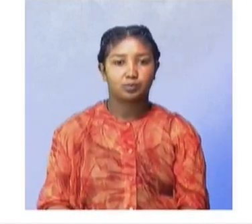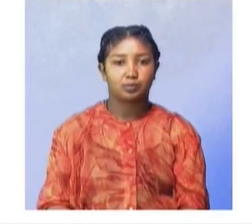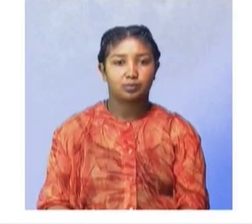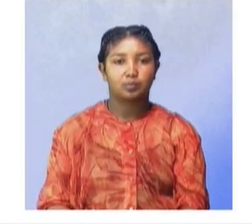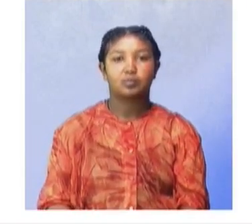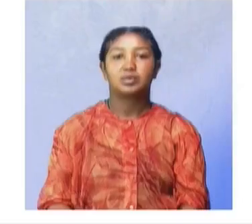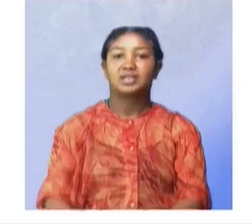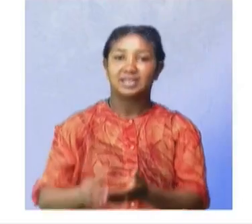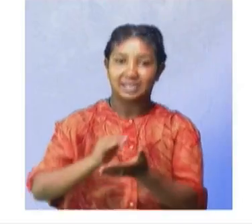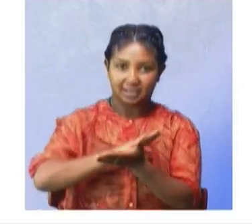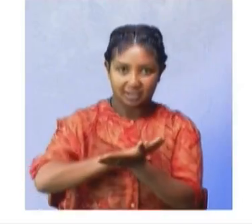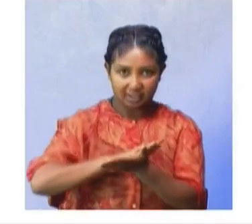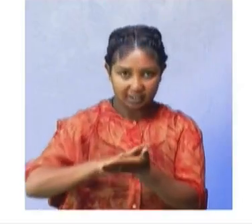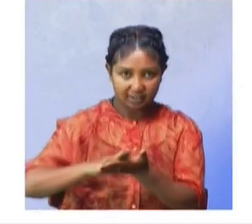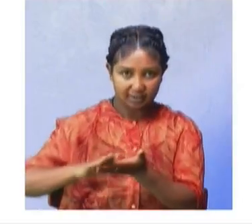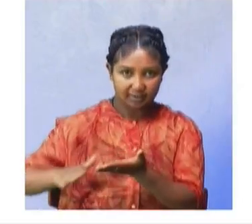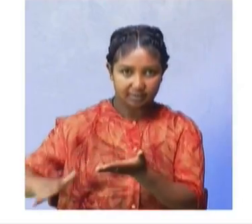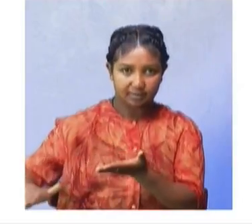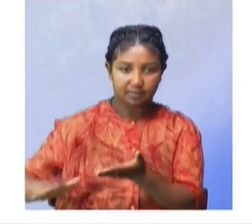clean,